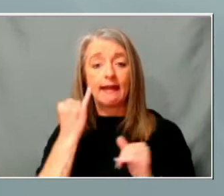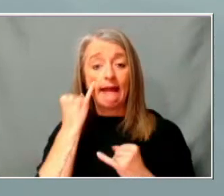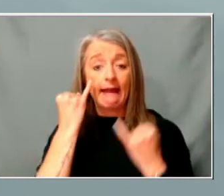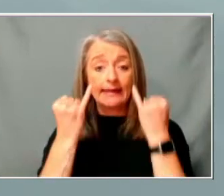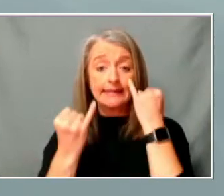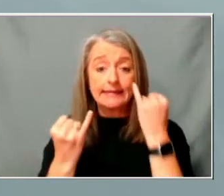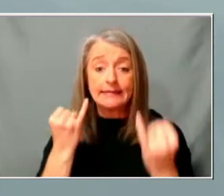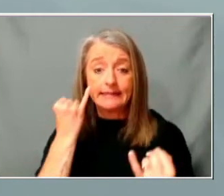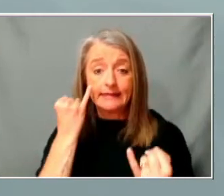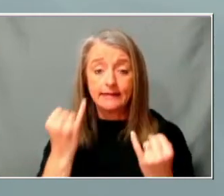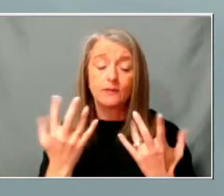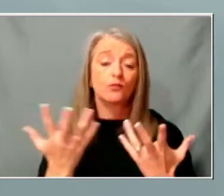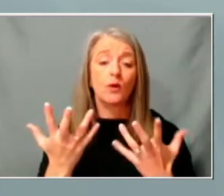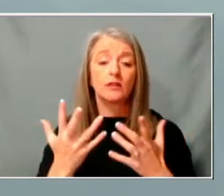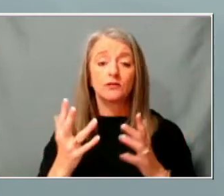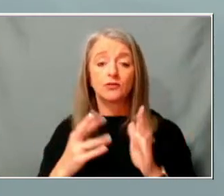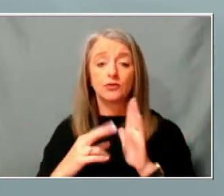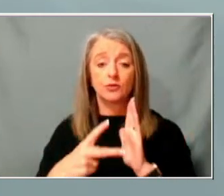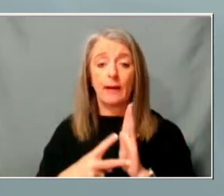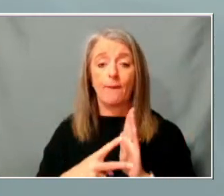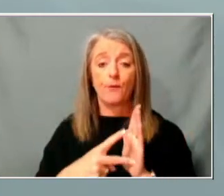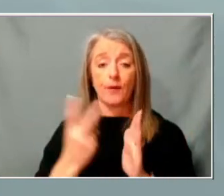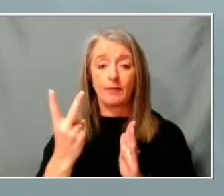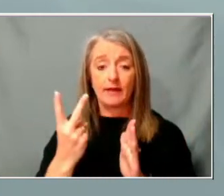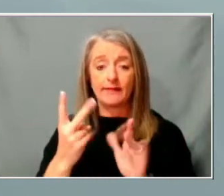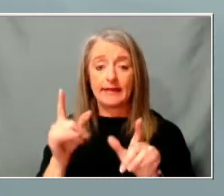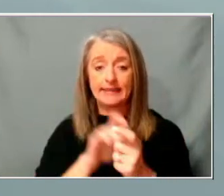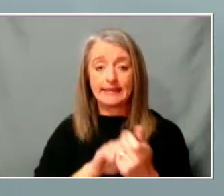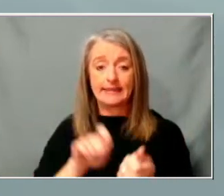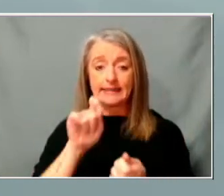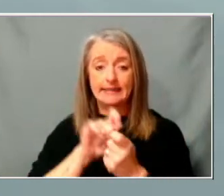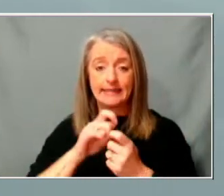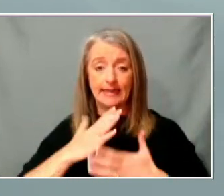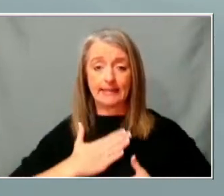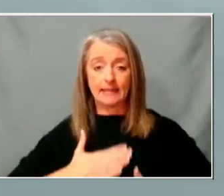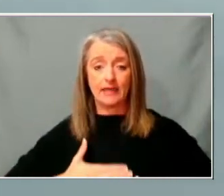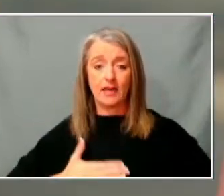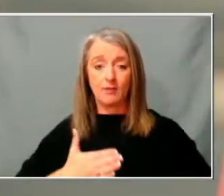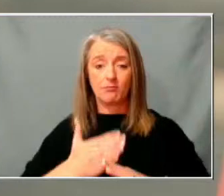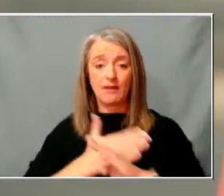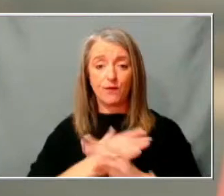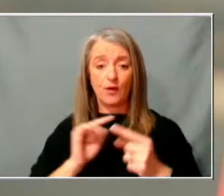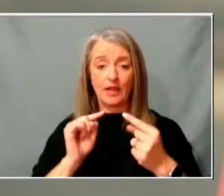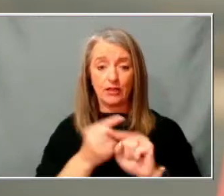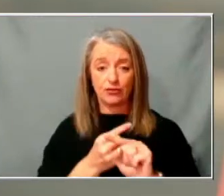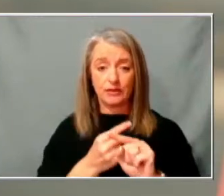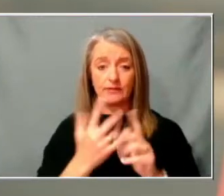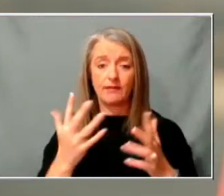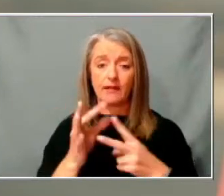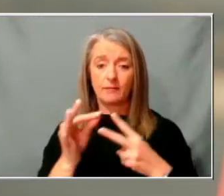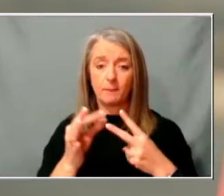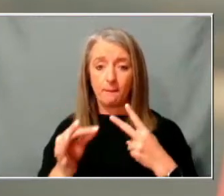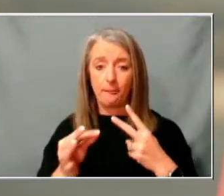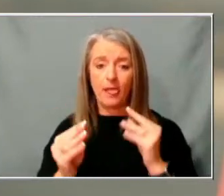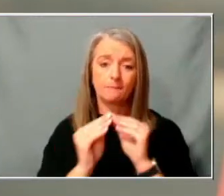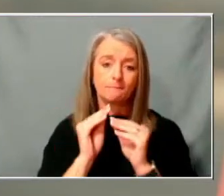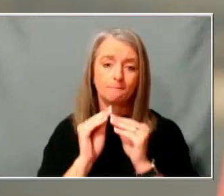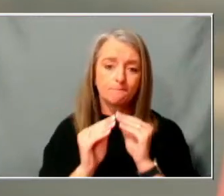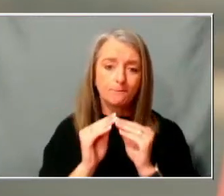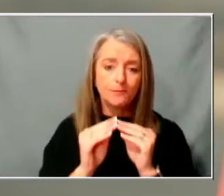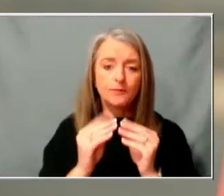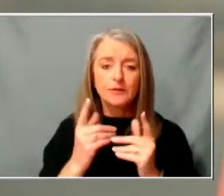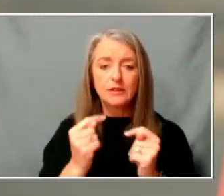to replicate the exact anatomy that was there before the injury. Mm-hmm. Right now we have a lot of other options to either repair, sometimes even